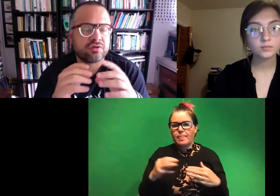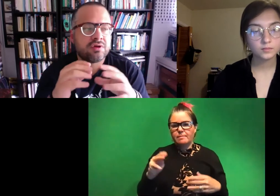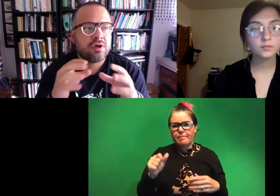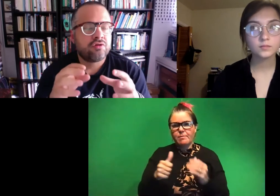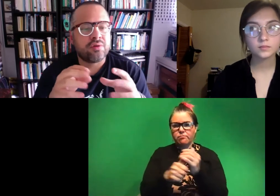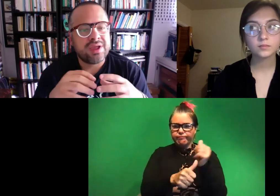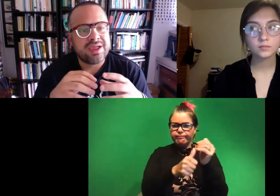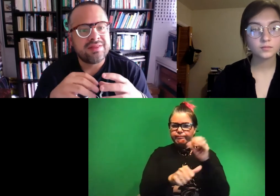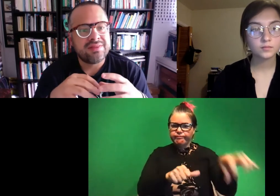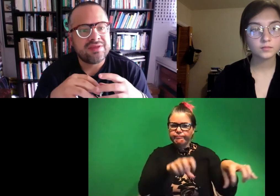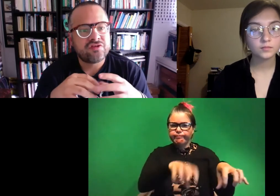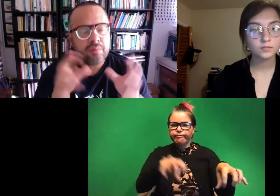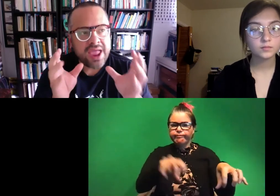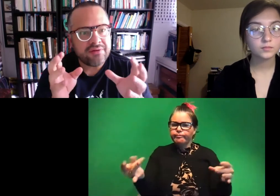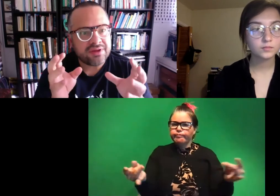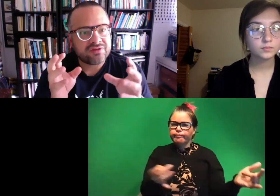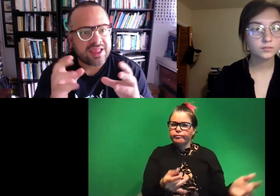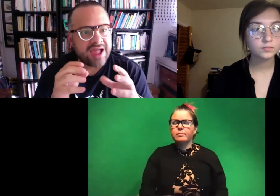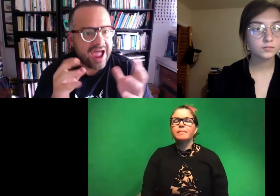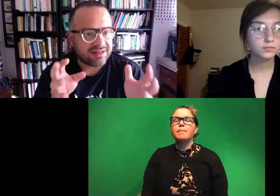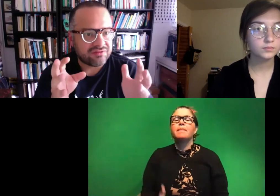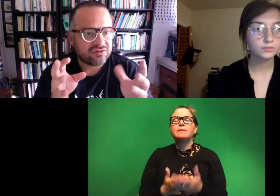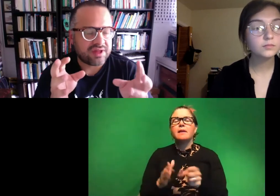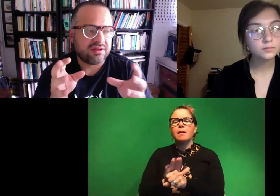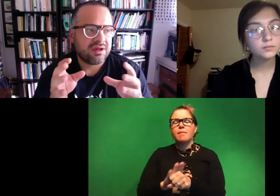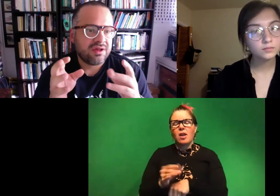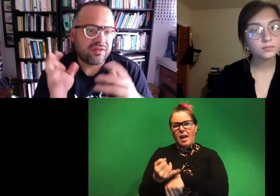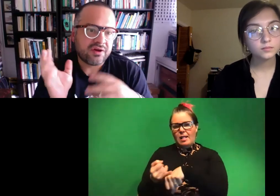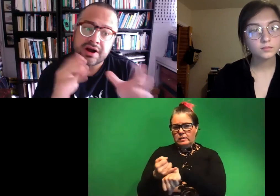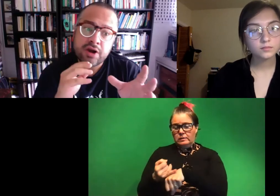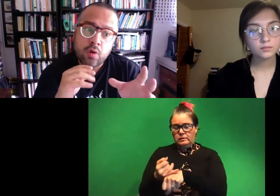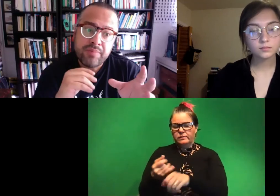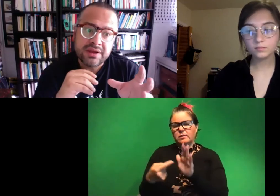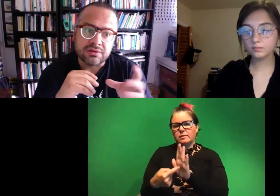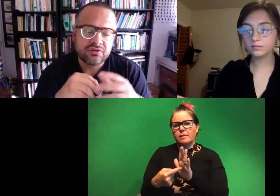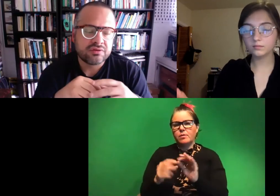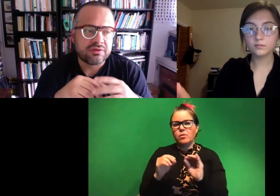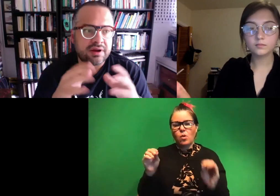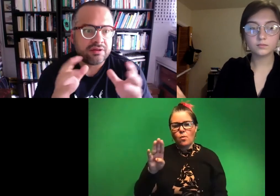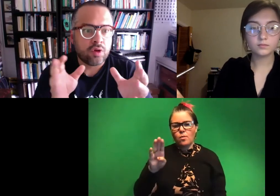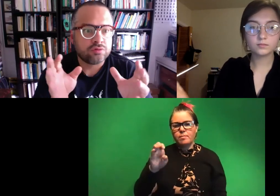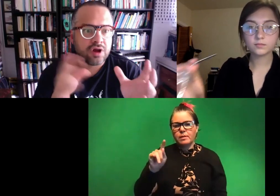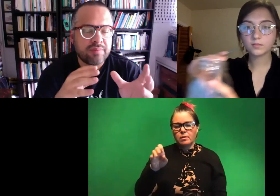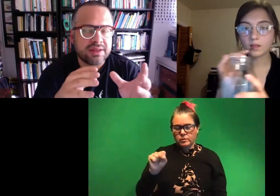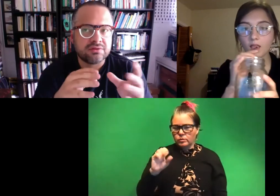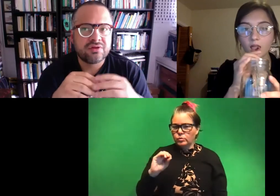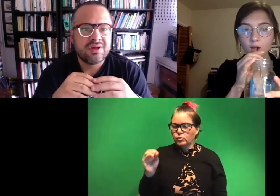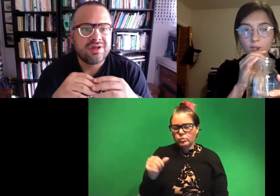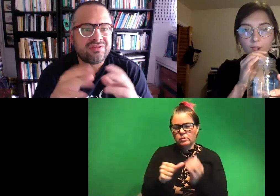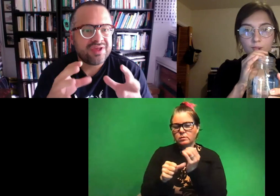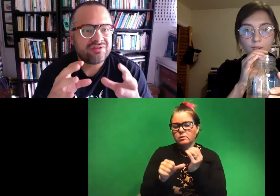produce. So in some areas like islands that there are no beetles, there are no dung